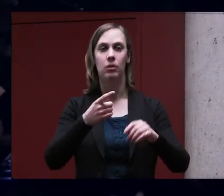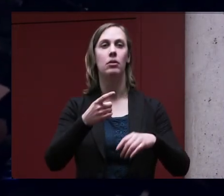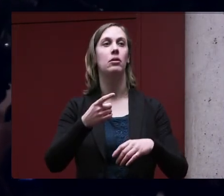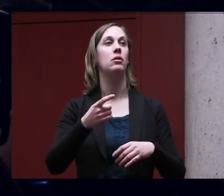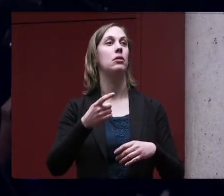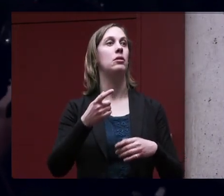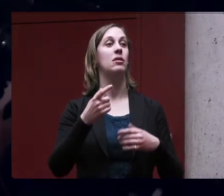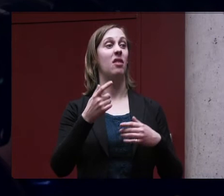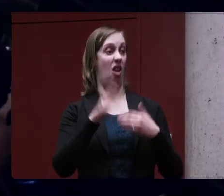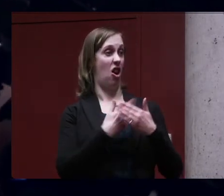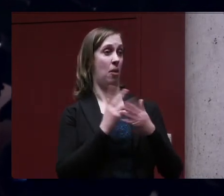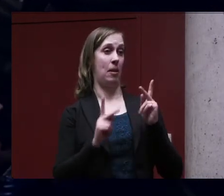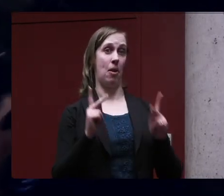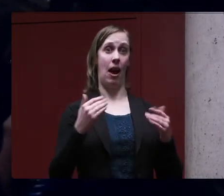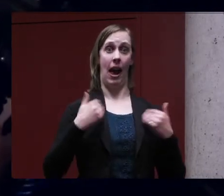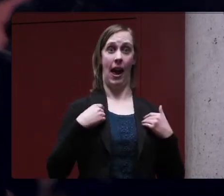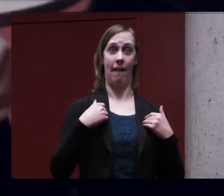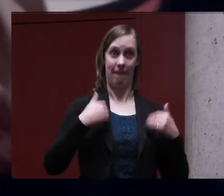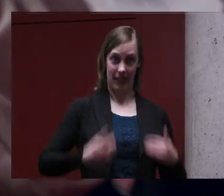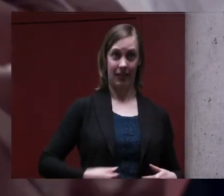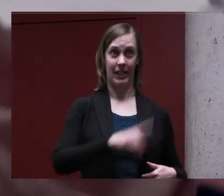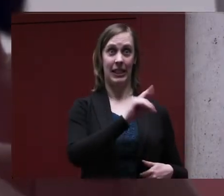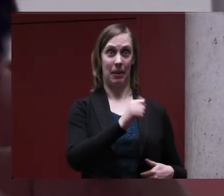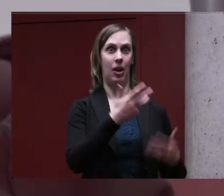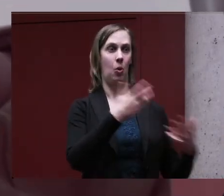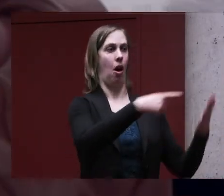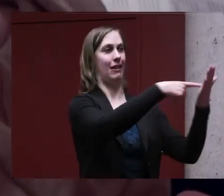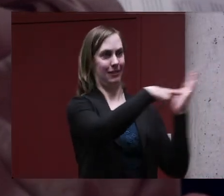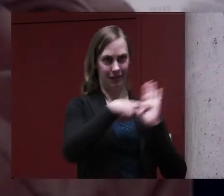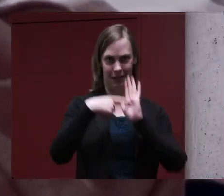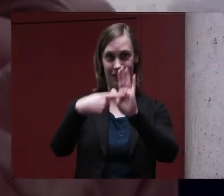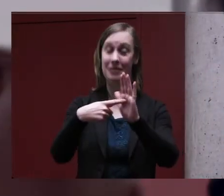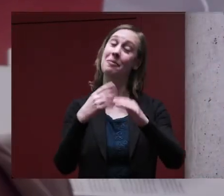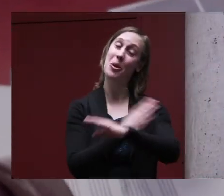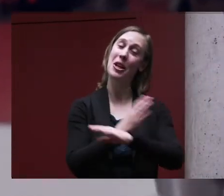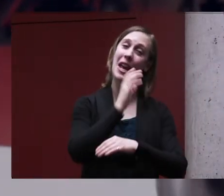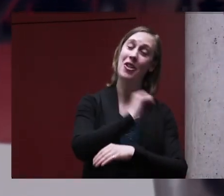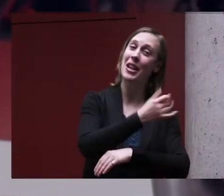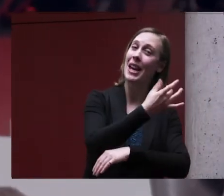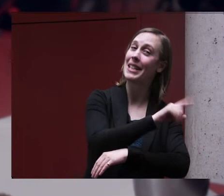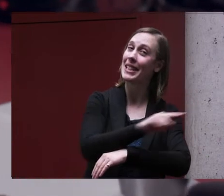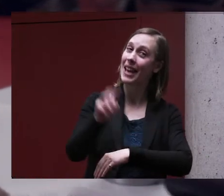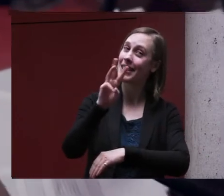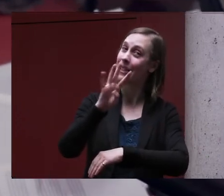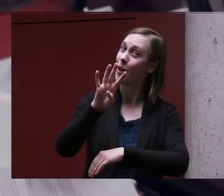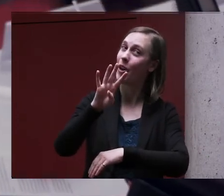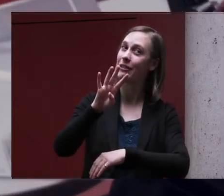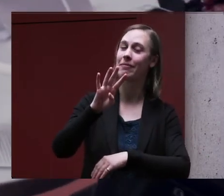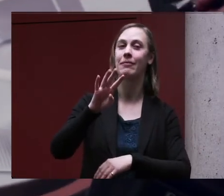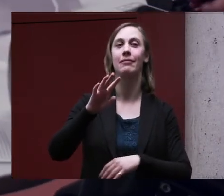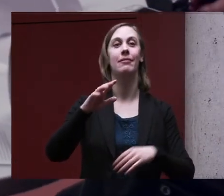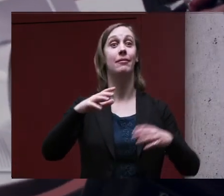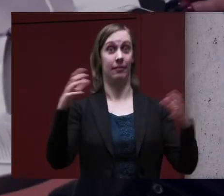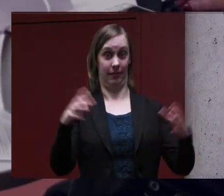with physical disability between the ages of 18 and 64 who are